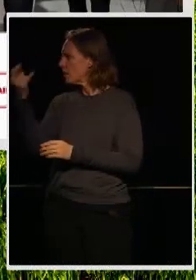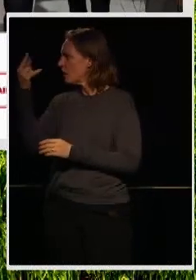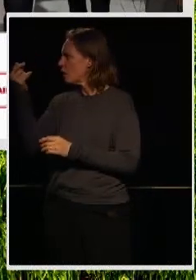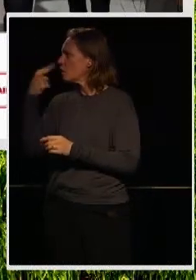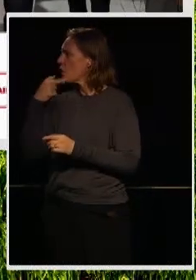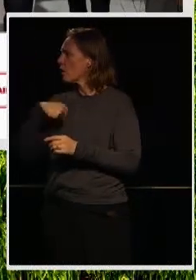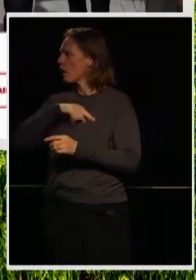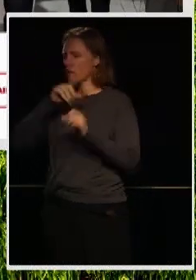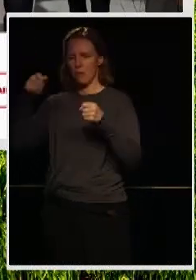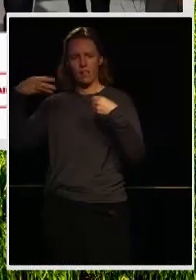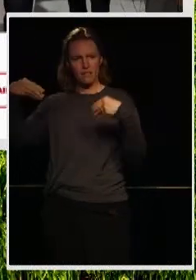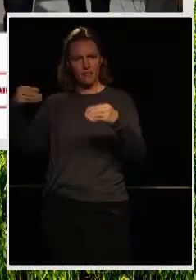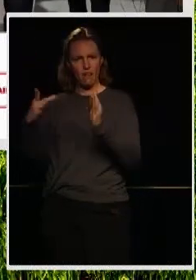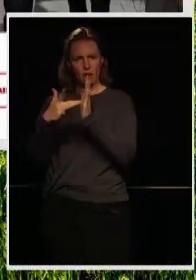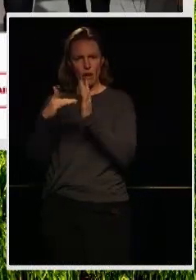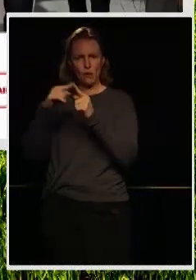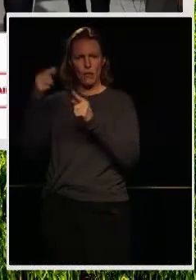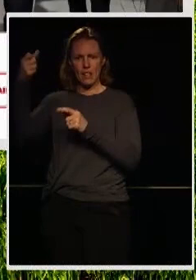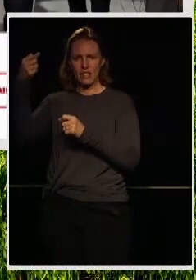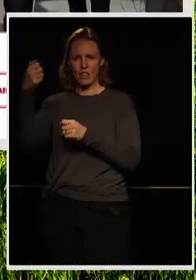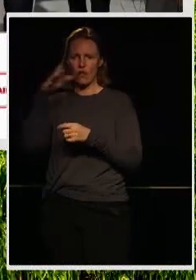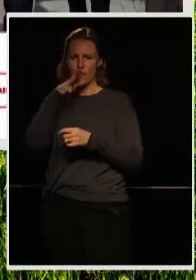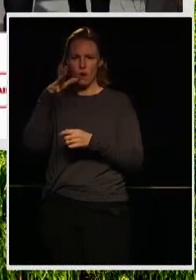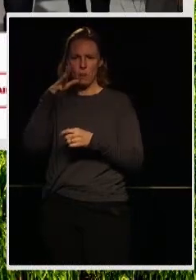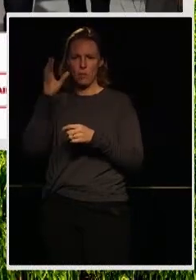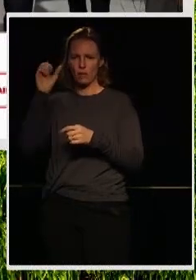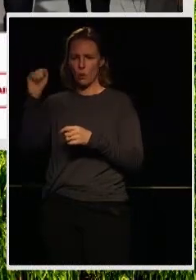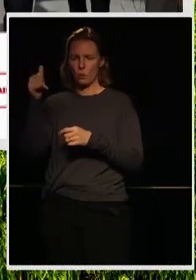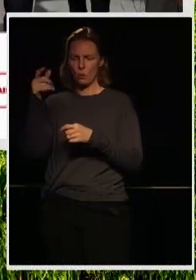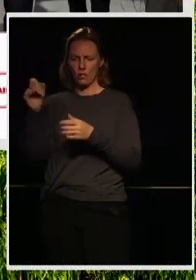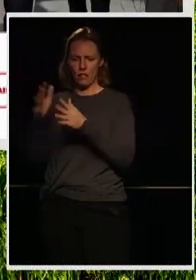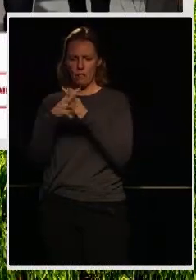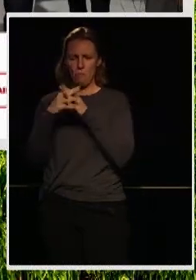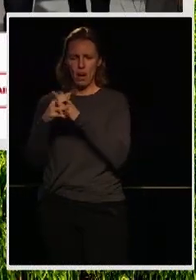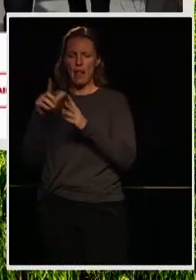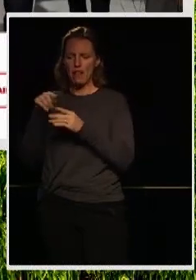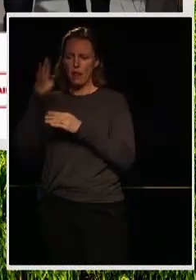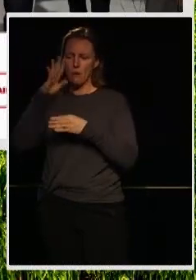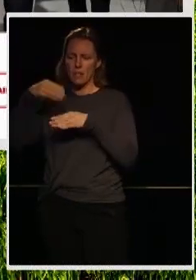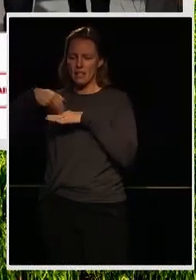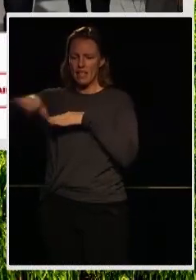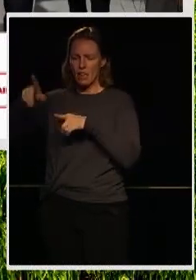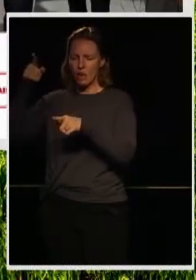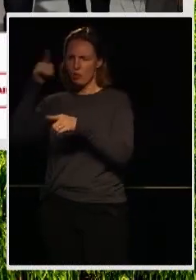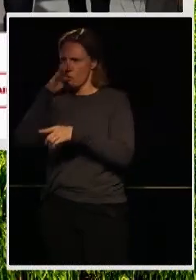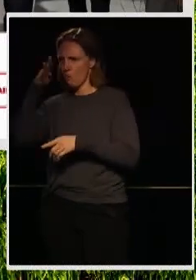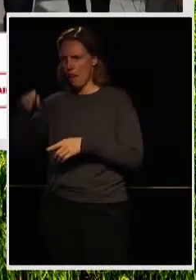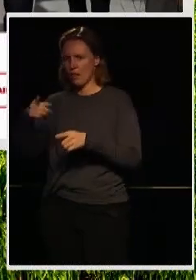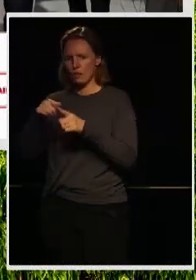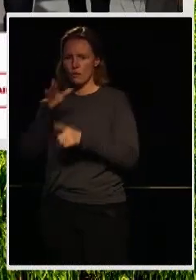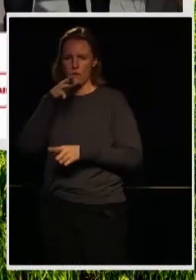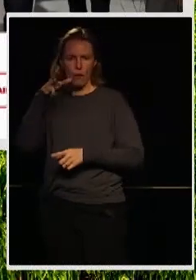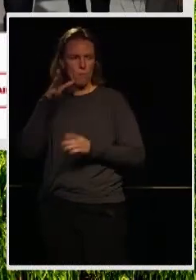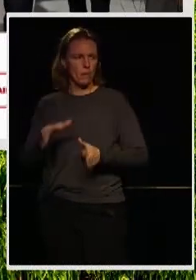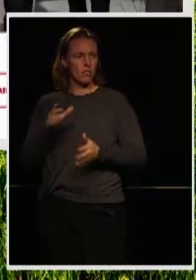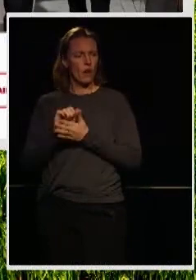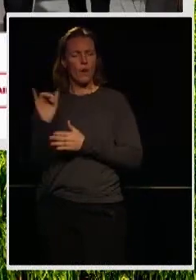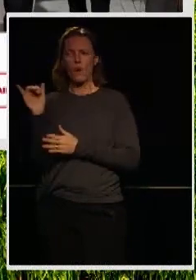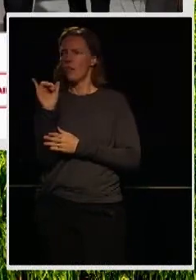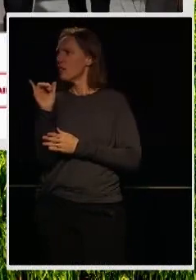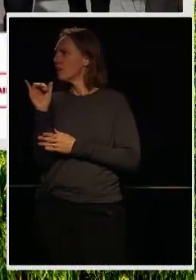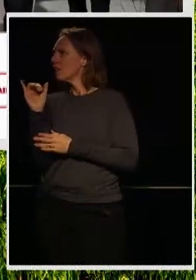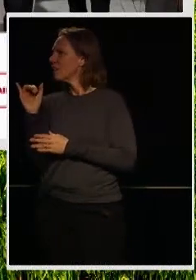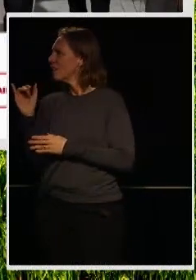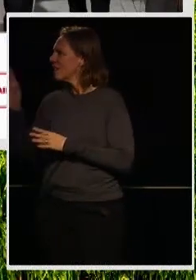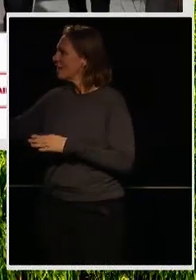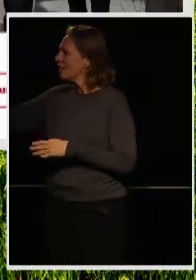can sell our technology to the Dairy Farmers Association of America, and they'll send it right to the farmers. We also talked to... Hey,